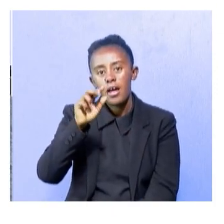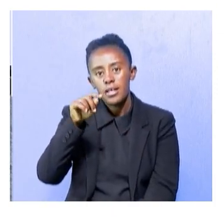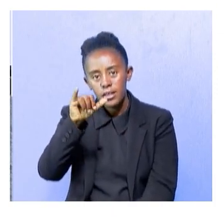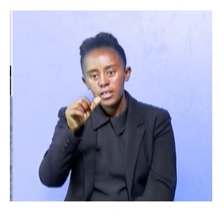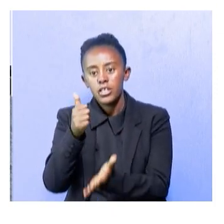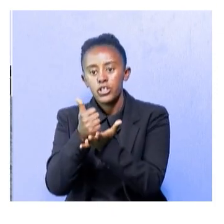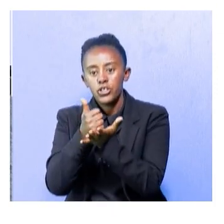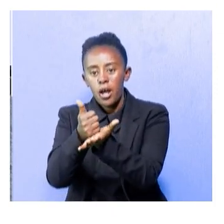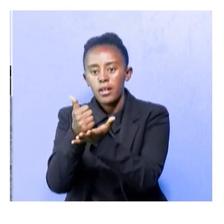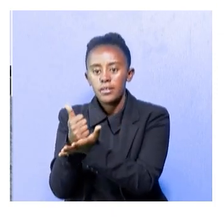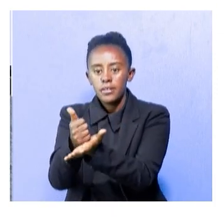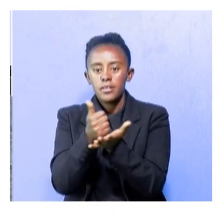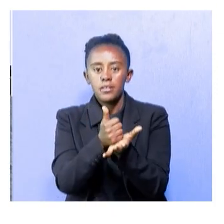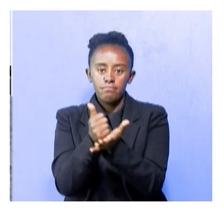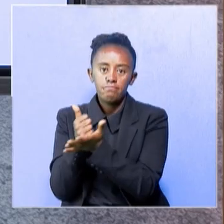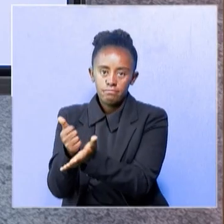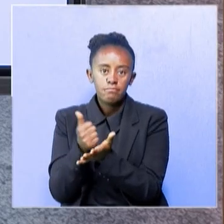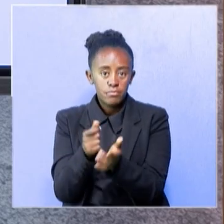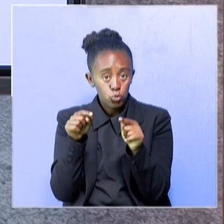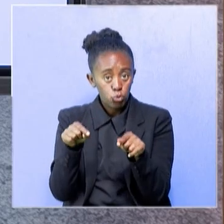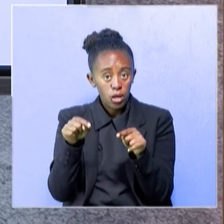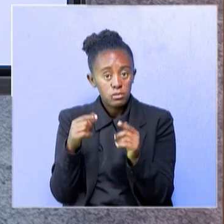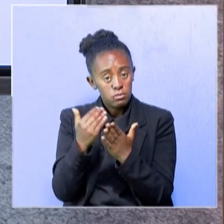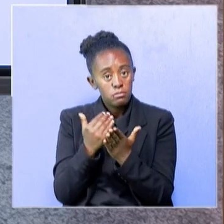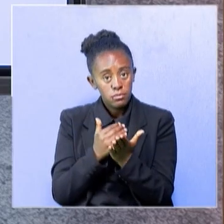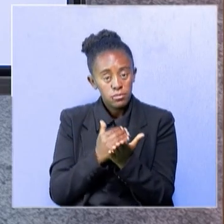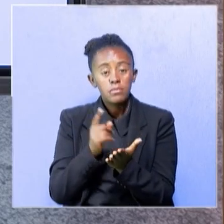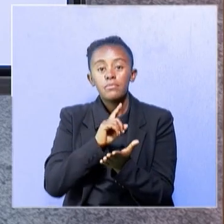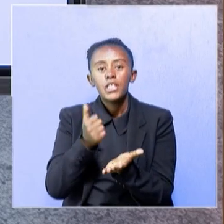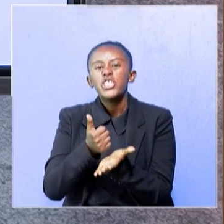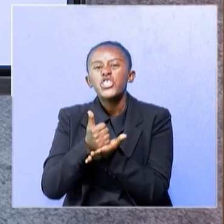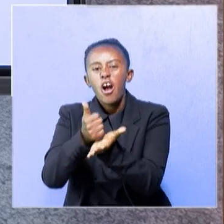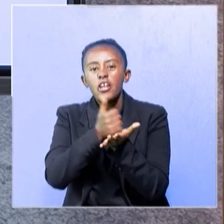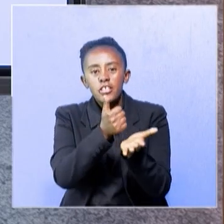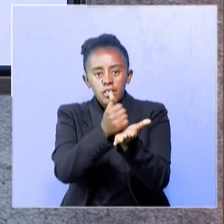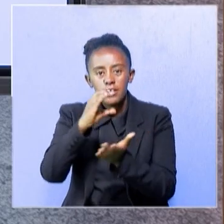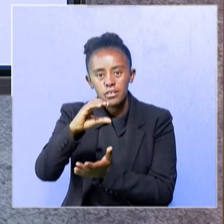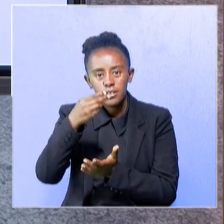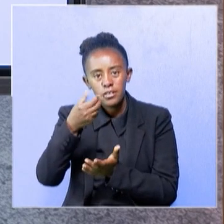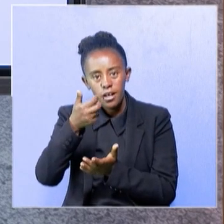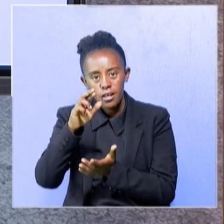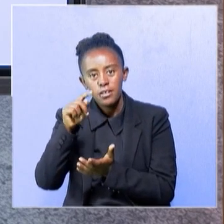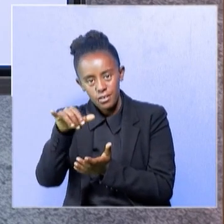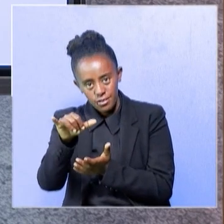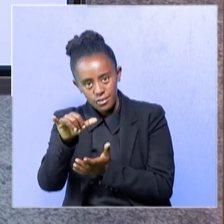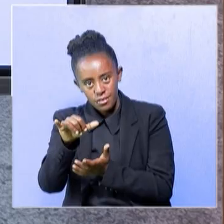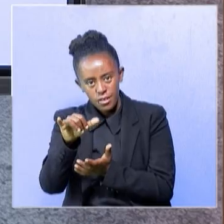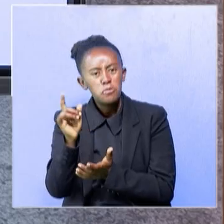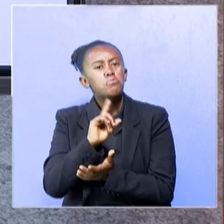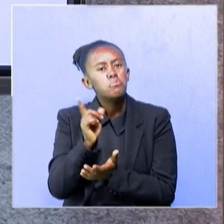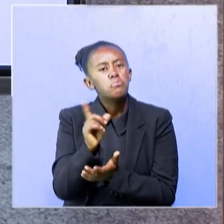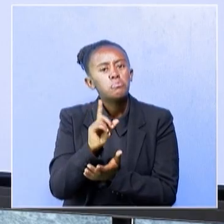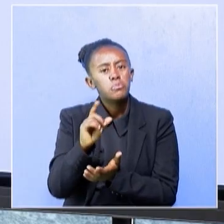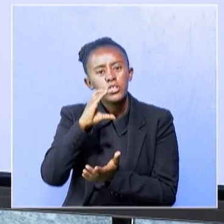This is the main issue of today's topic, charity. I would like to talk about something about what do you mean by